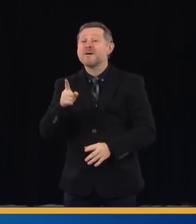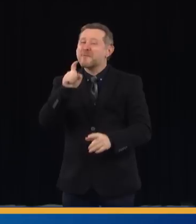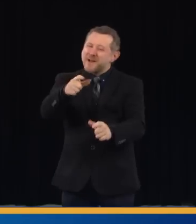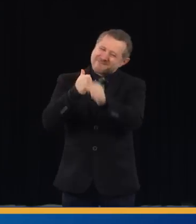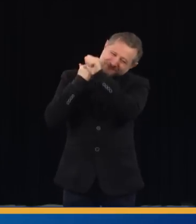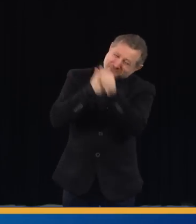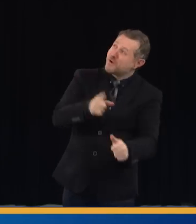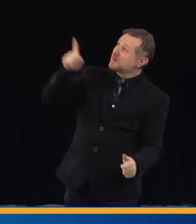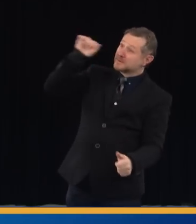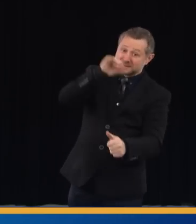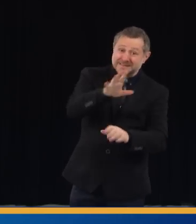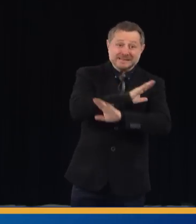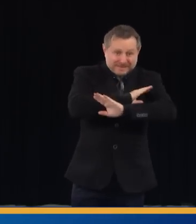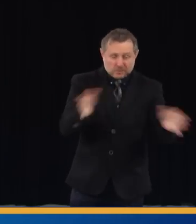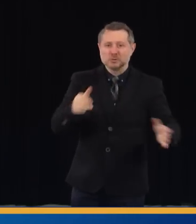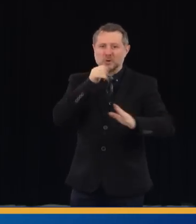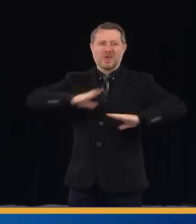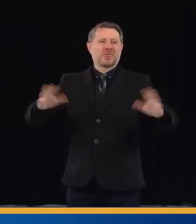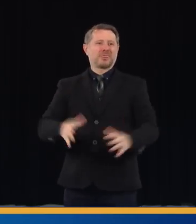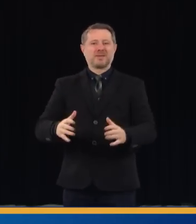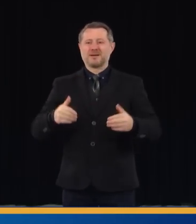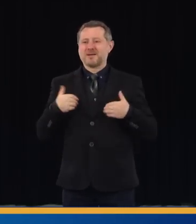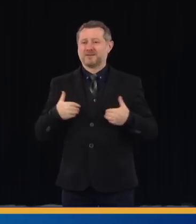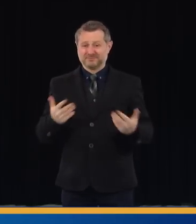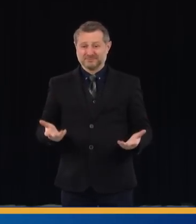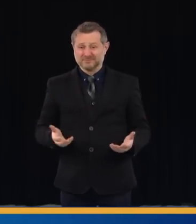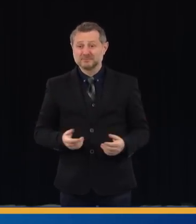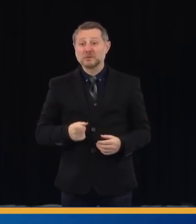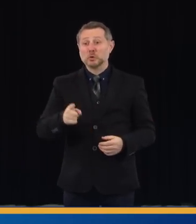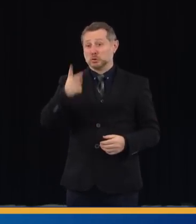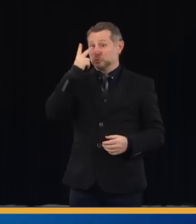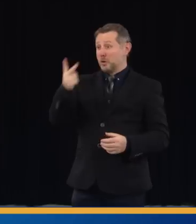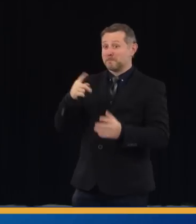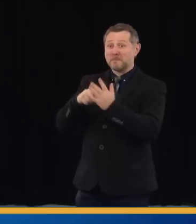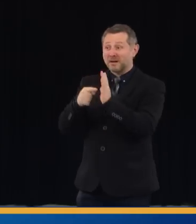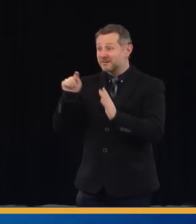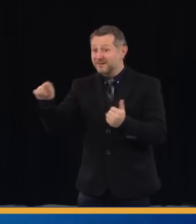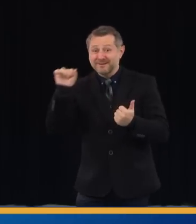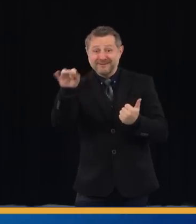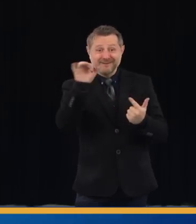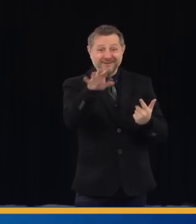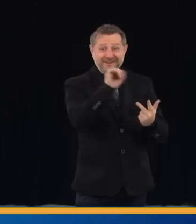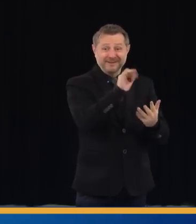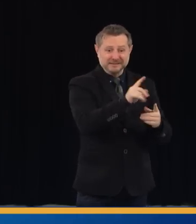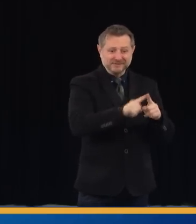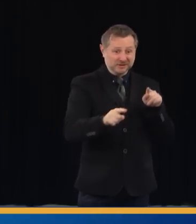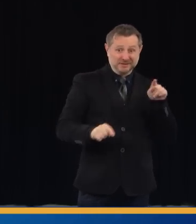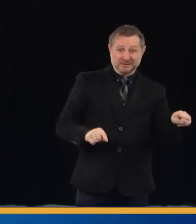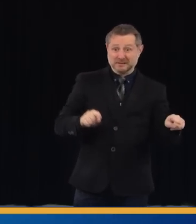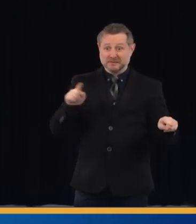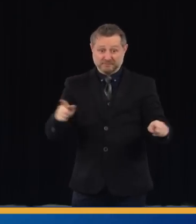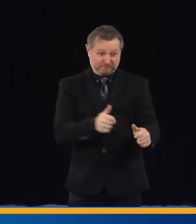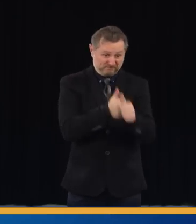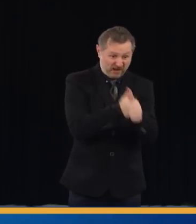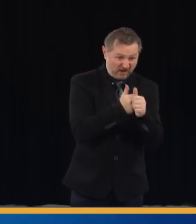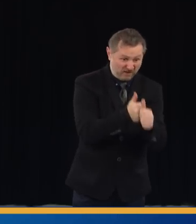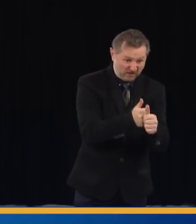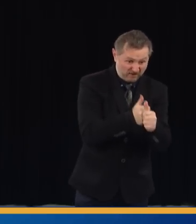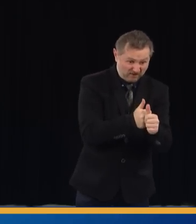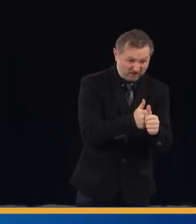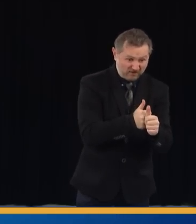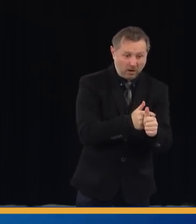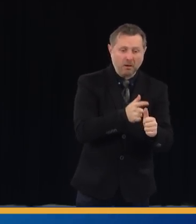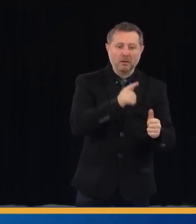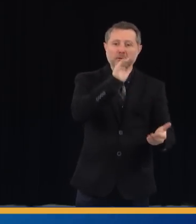the models on the differential in the compliance versus major compliance and